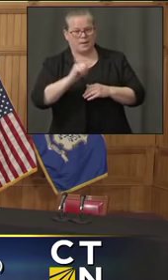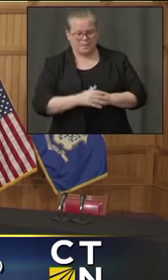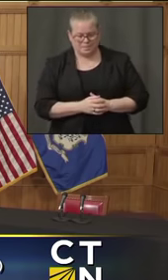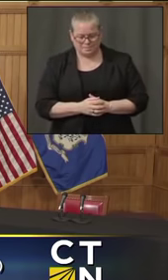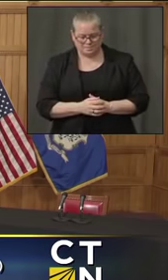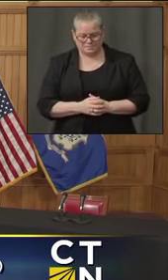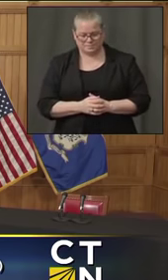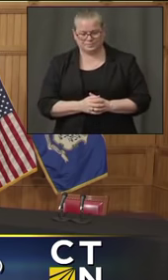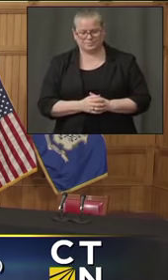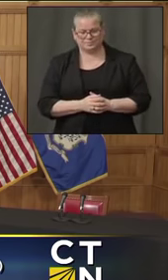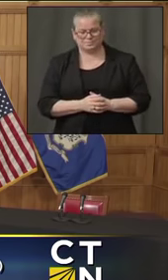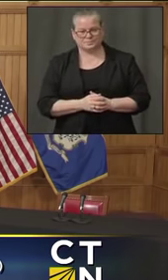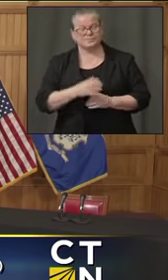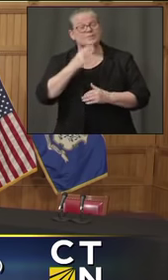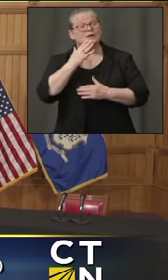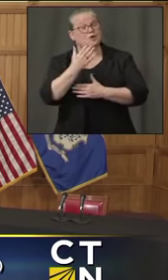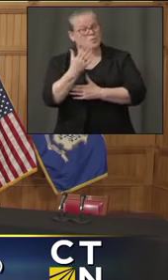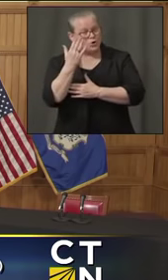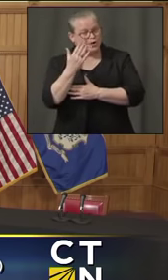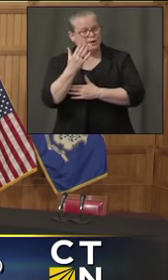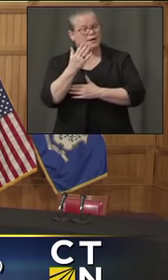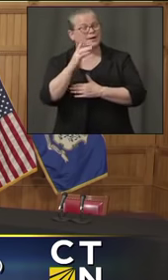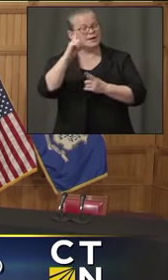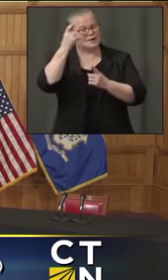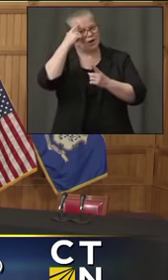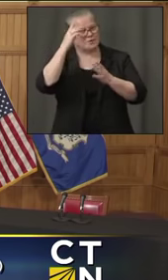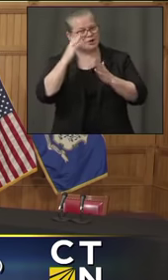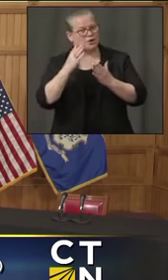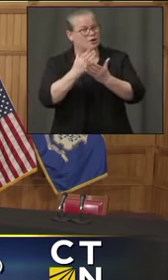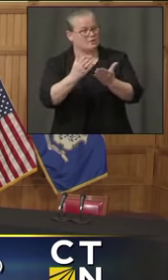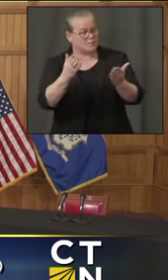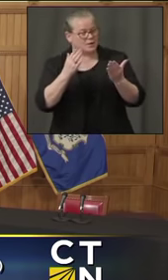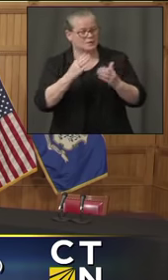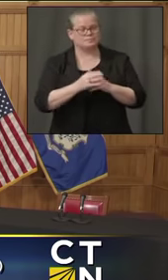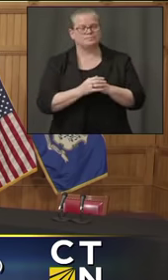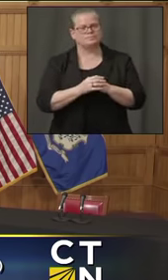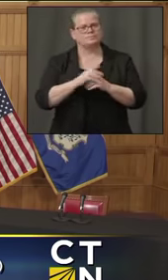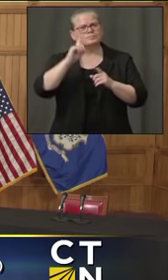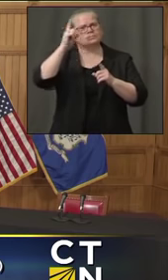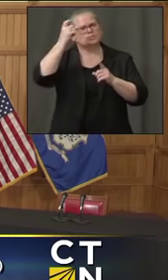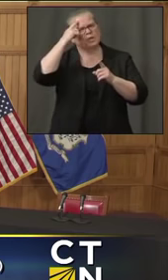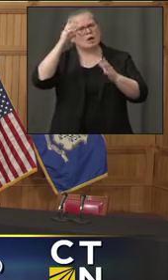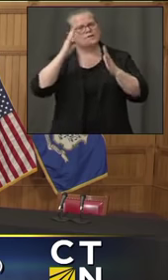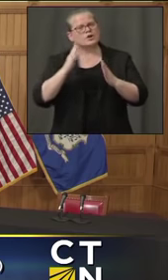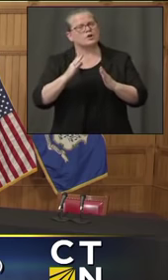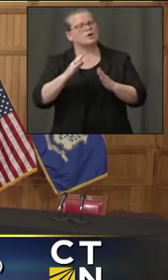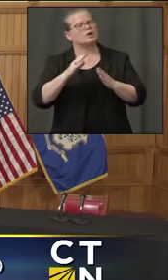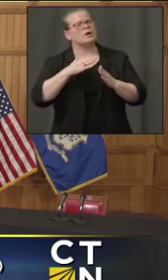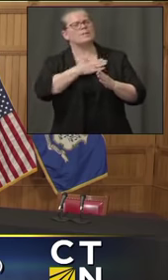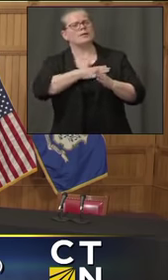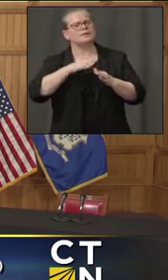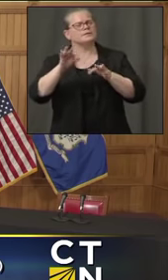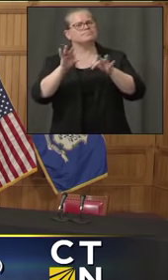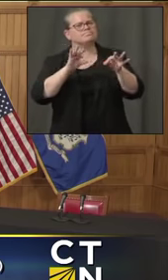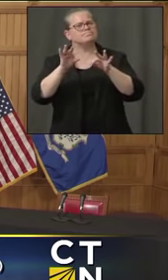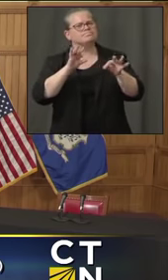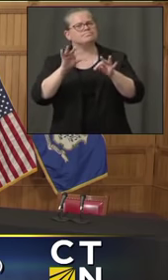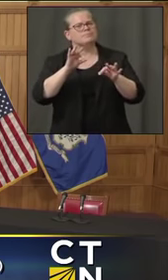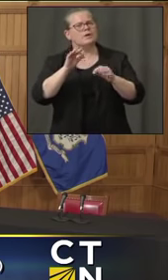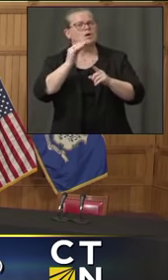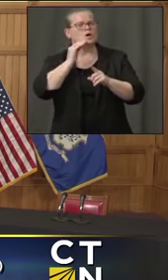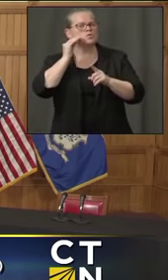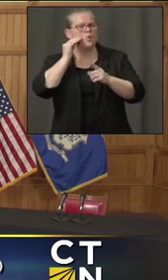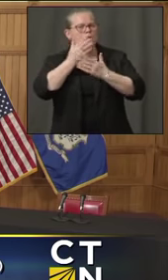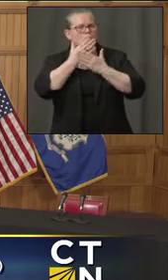Good morning, Governor, and everybody. Governor, can you please give more details about the future of the homeless population